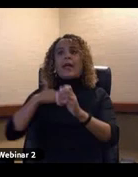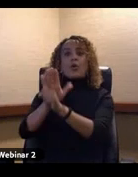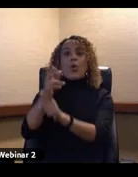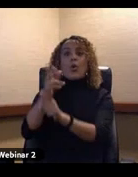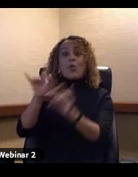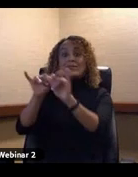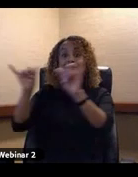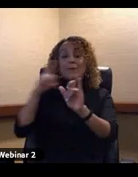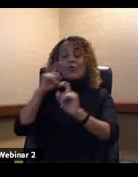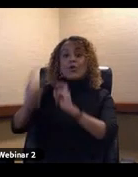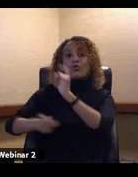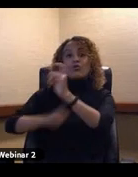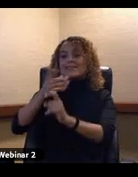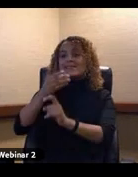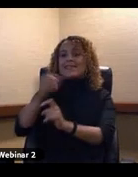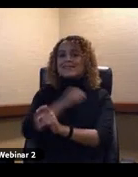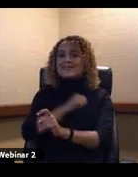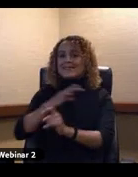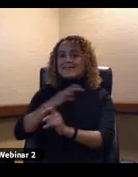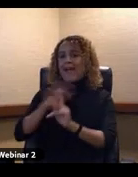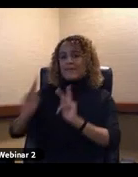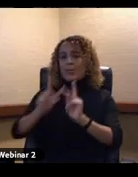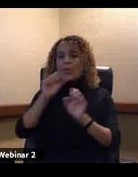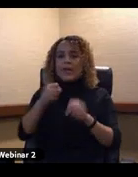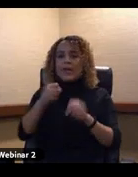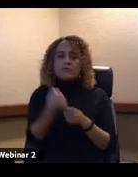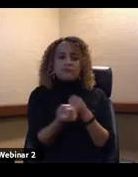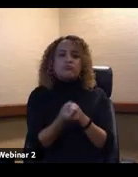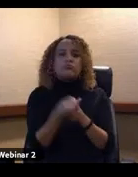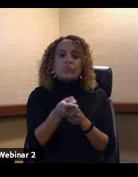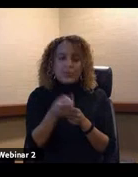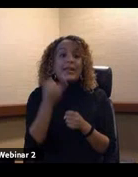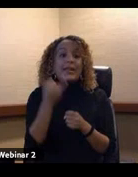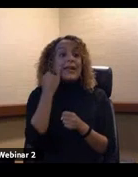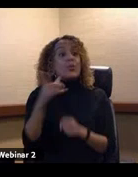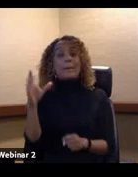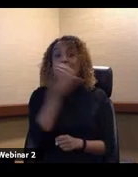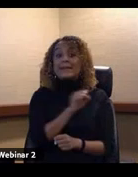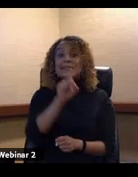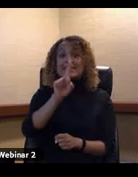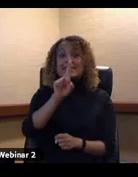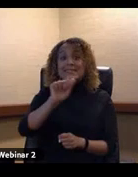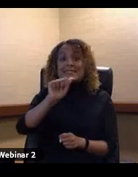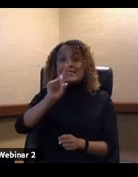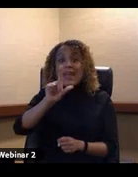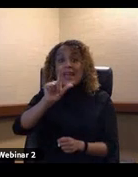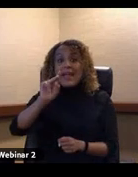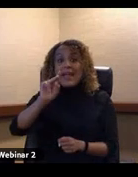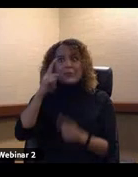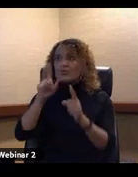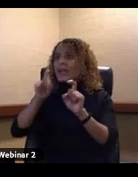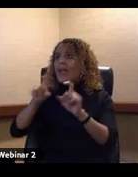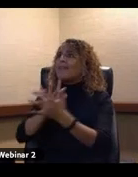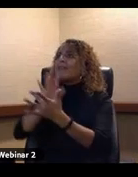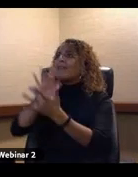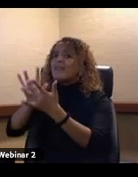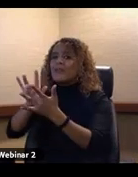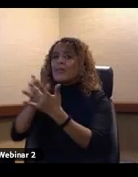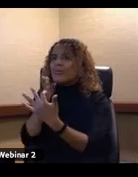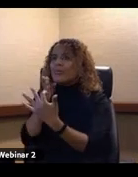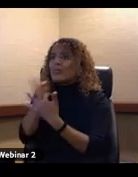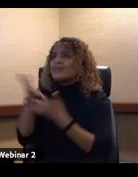for all government grants and their own staff that can support you. Applicants that say they missed the deadline because they were not able to get through